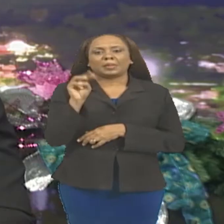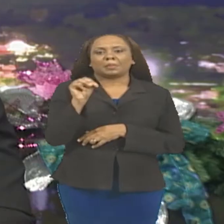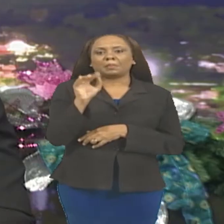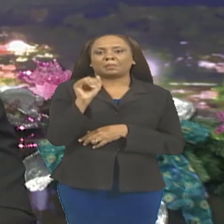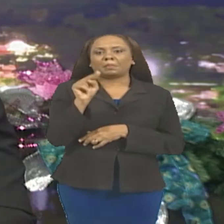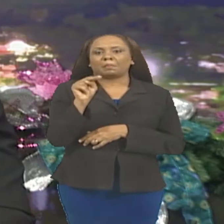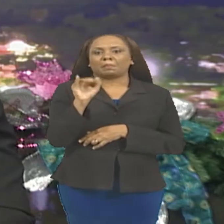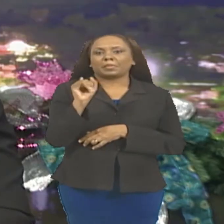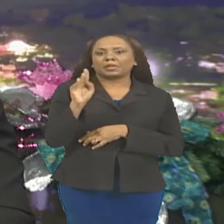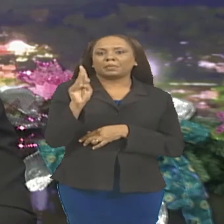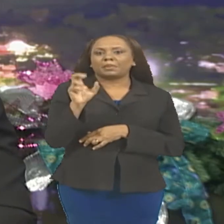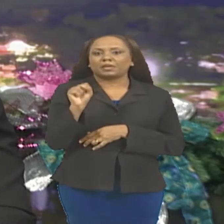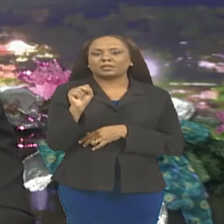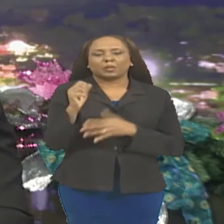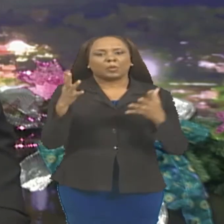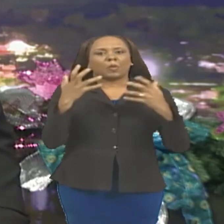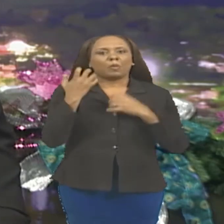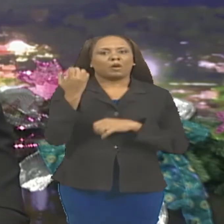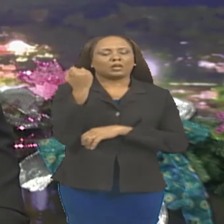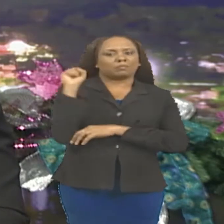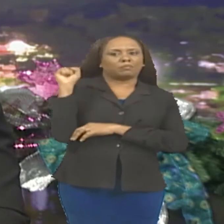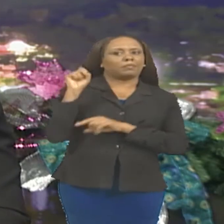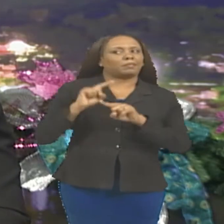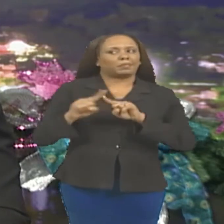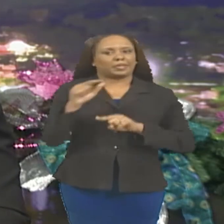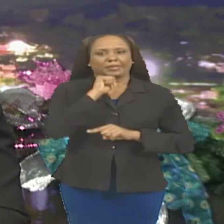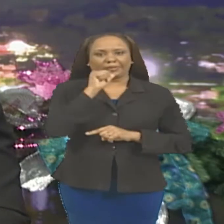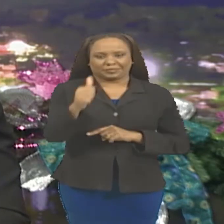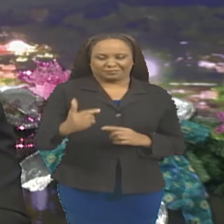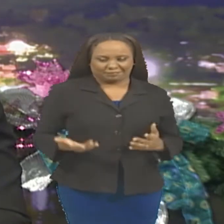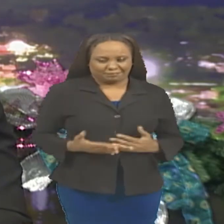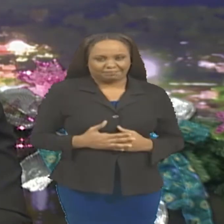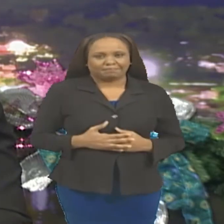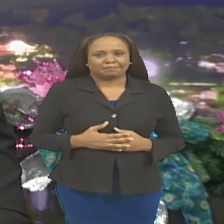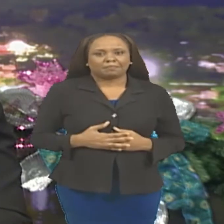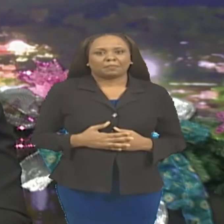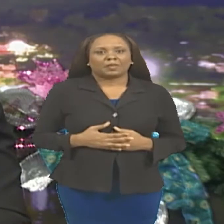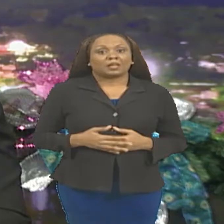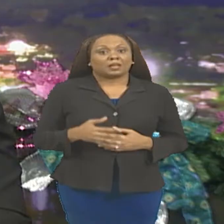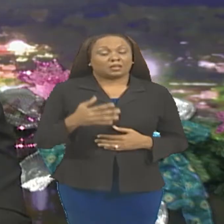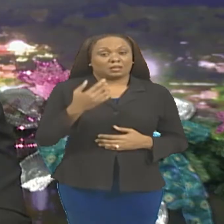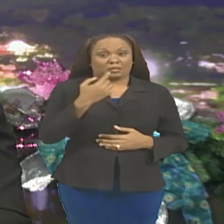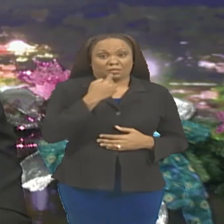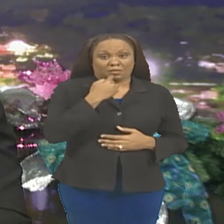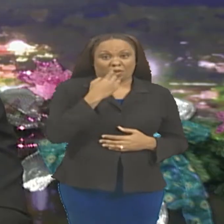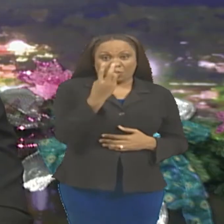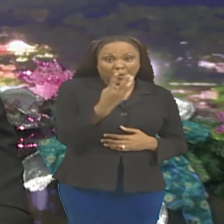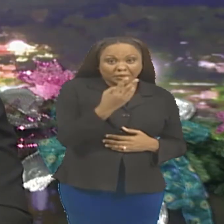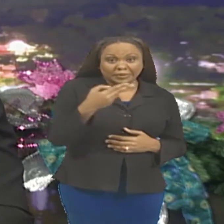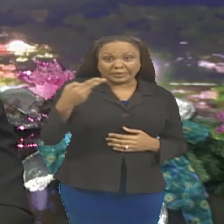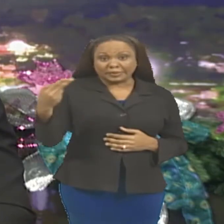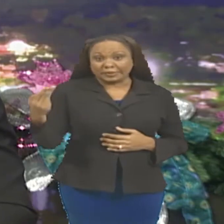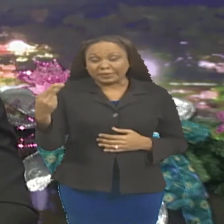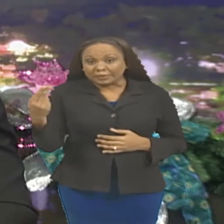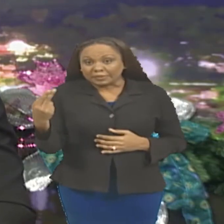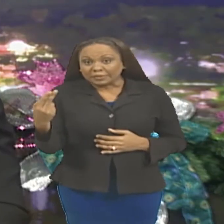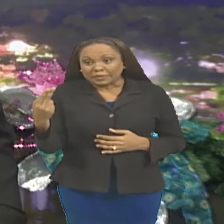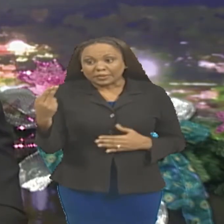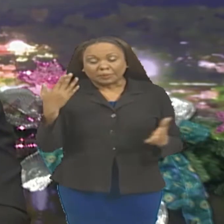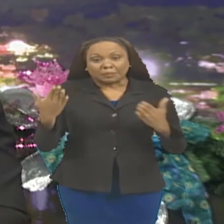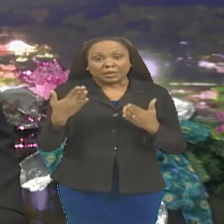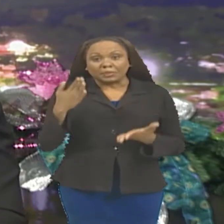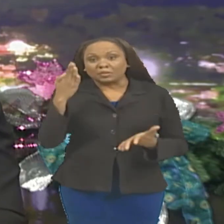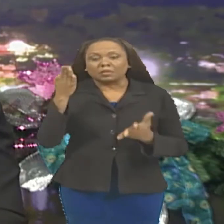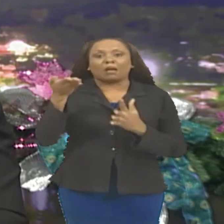has been averted. The operators have vowed to take vehicles off the road on Wednesday and Thursday over a number of